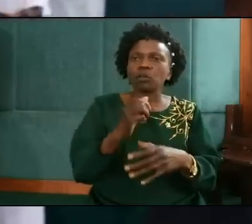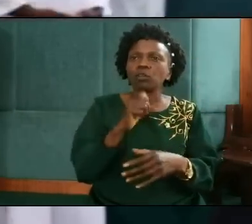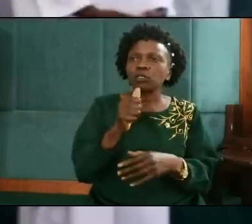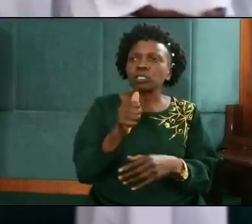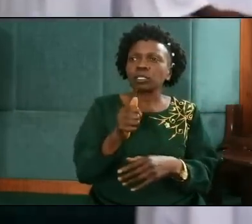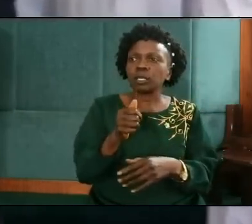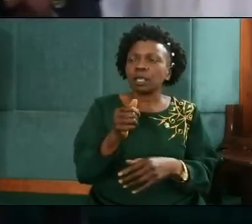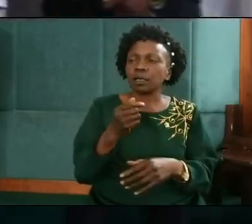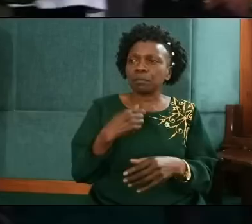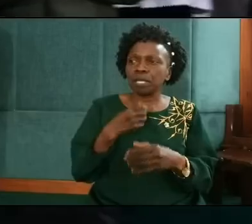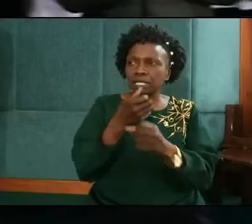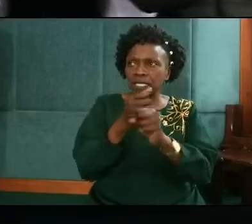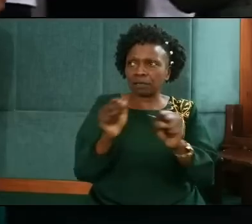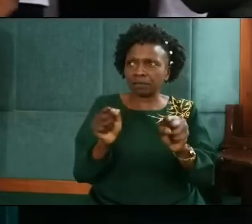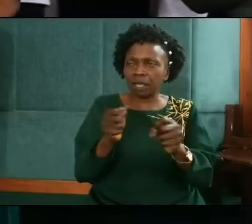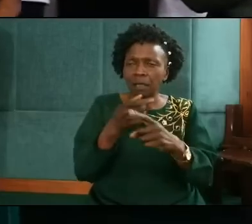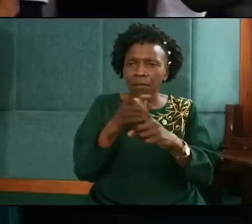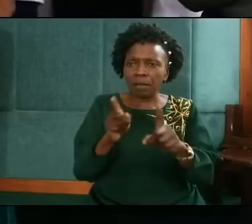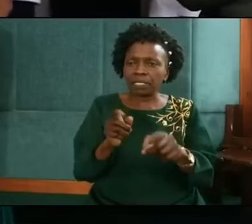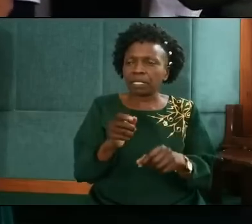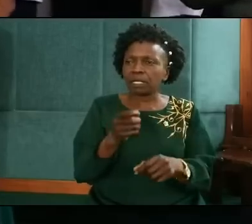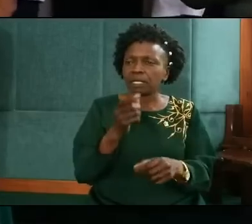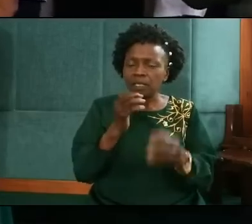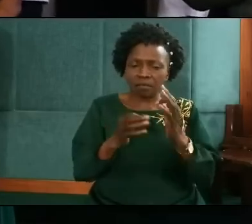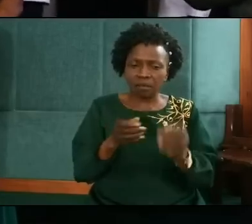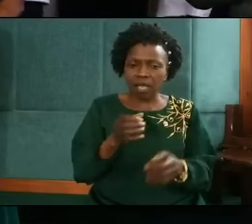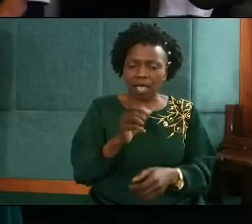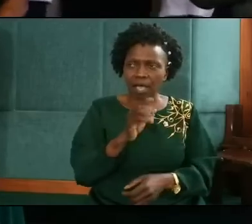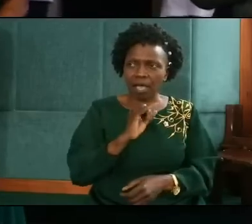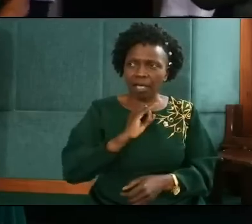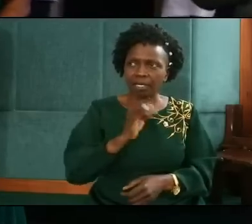saved. But if I say, I